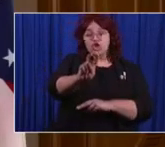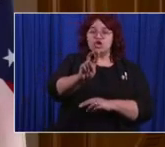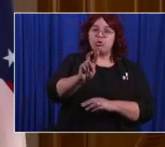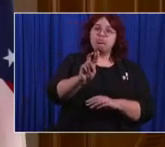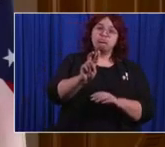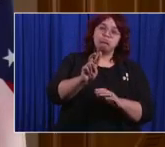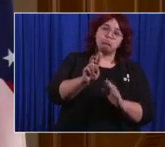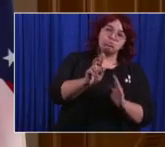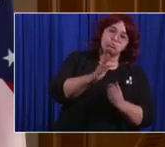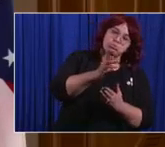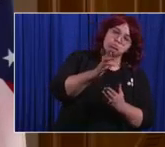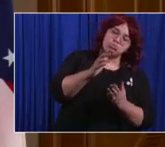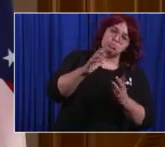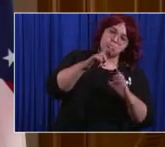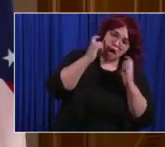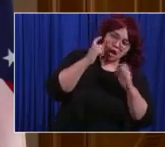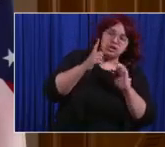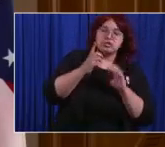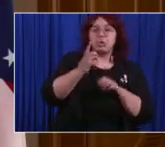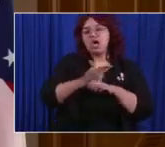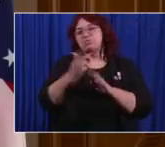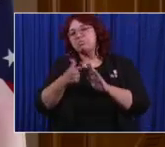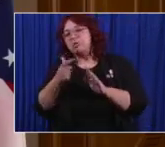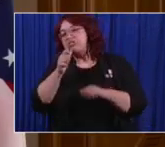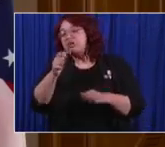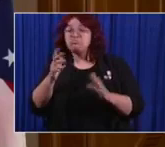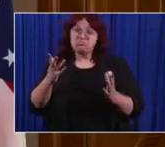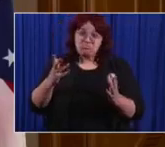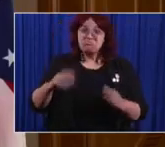Next question is from Jackie Borchard at the Cincinnati Enquirer.